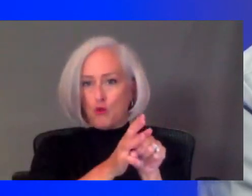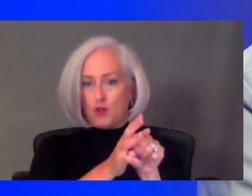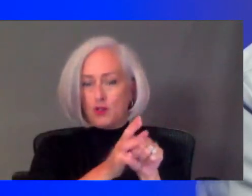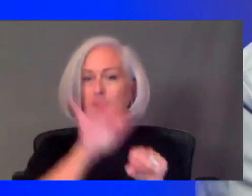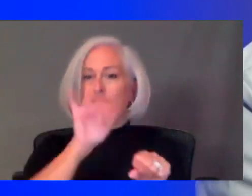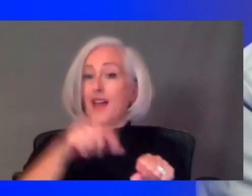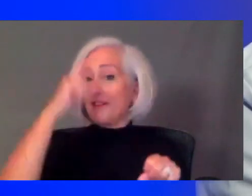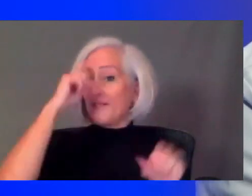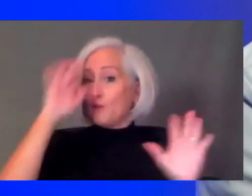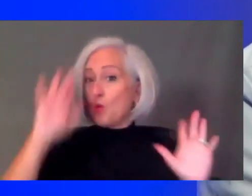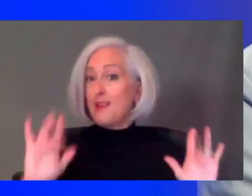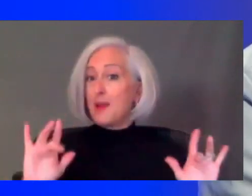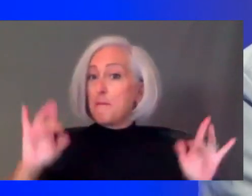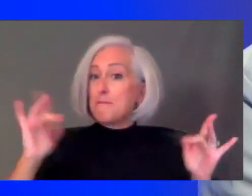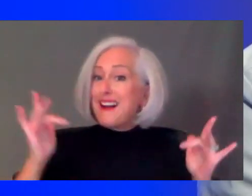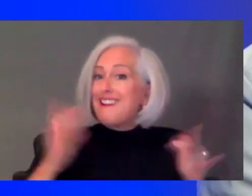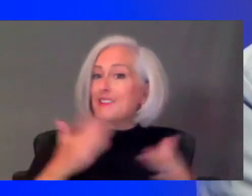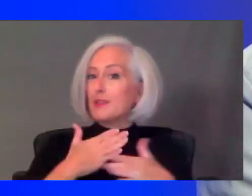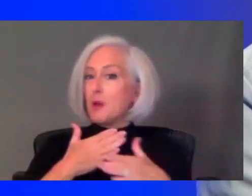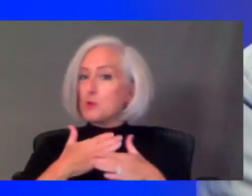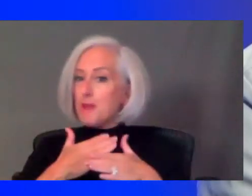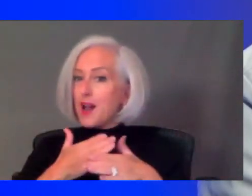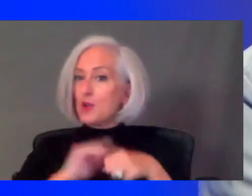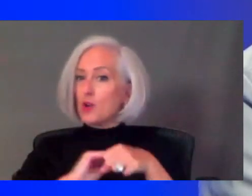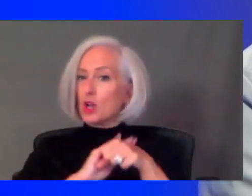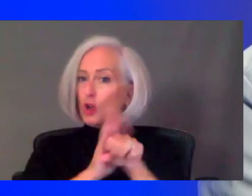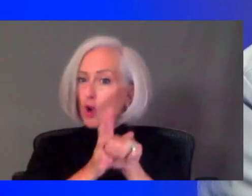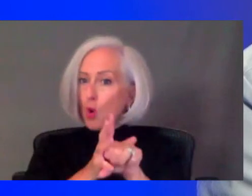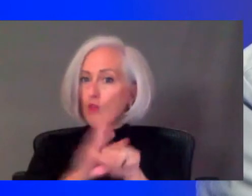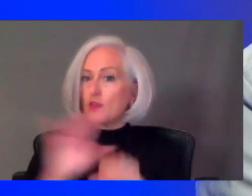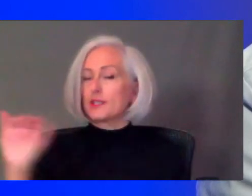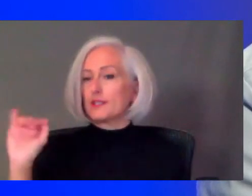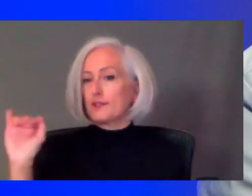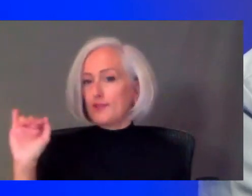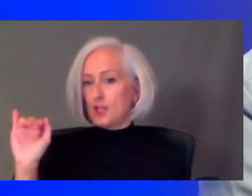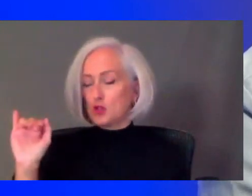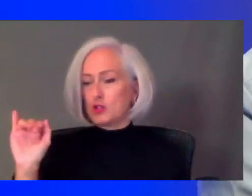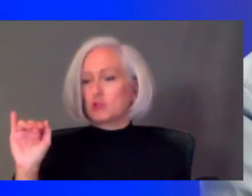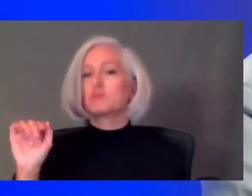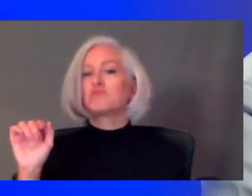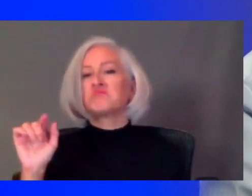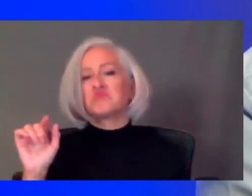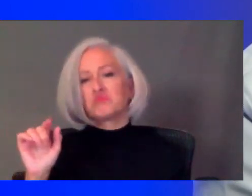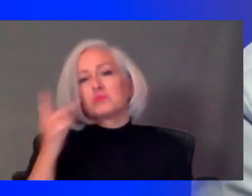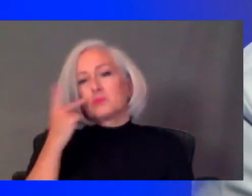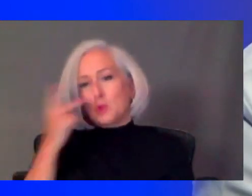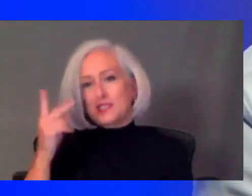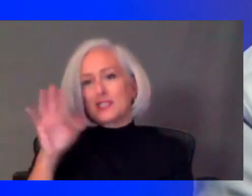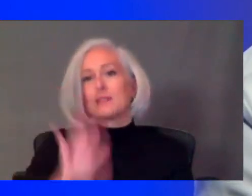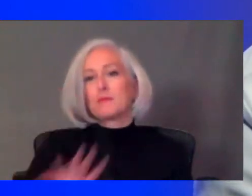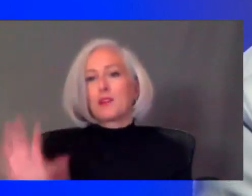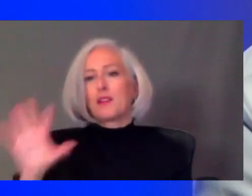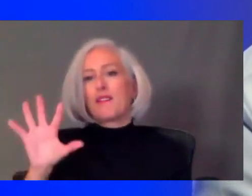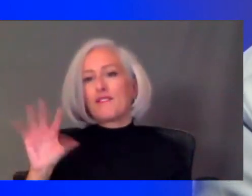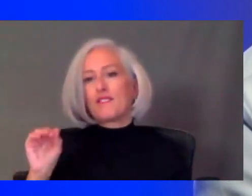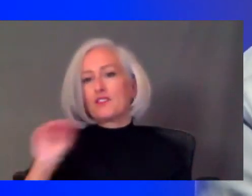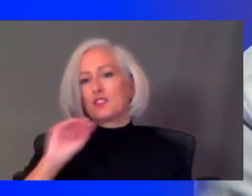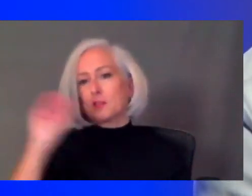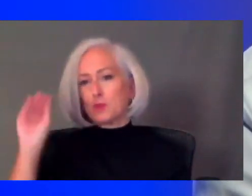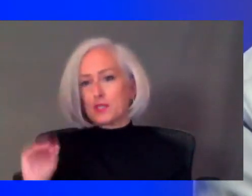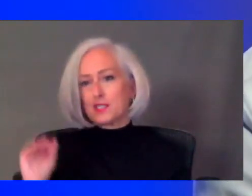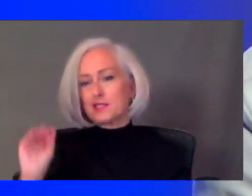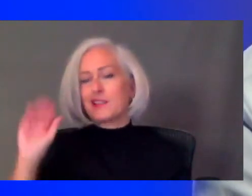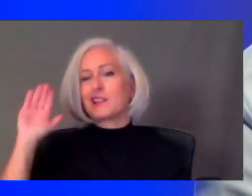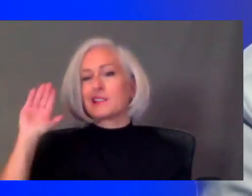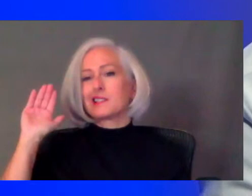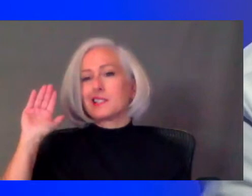are, and so we haven't even seen peer-reviewed data in terms of this medication. The data is